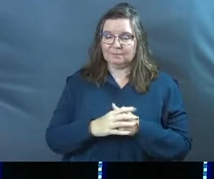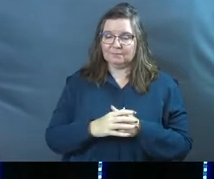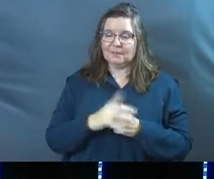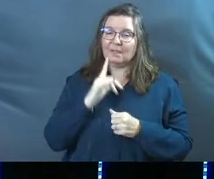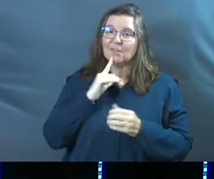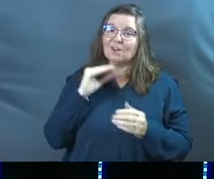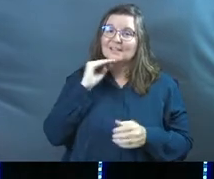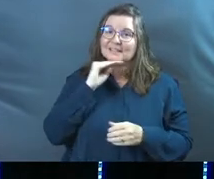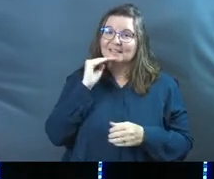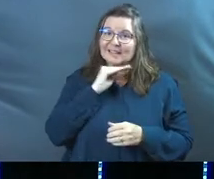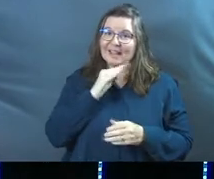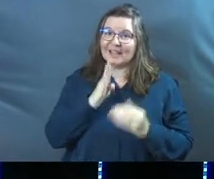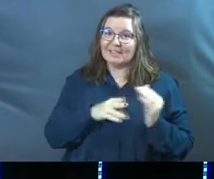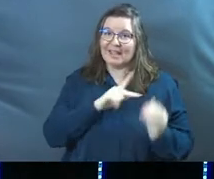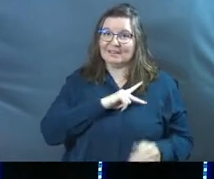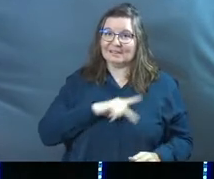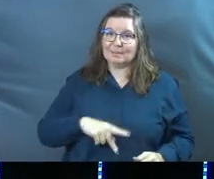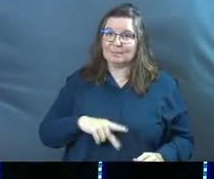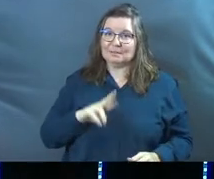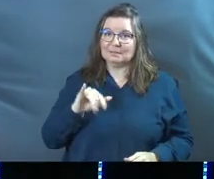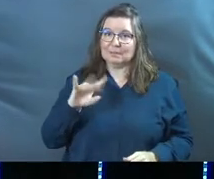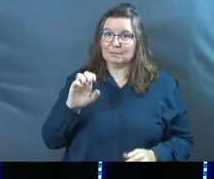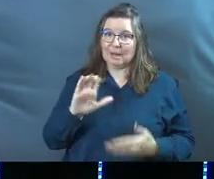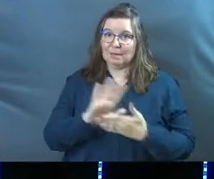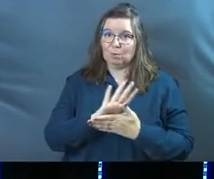There's a lie at the end of the Princess Bride movie.